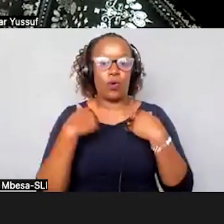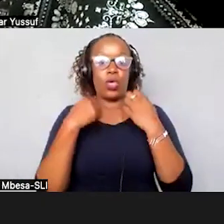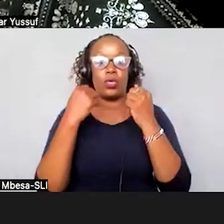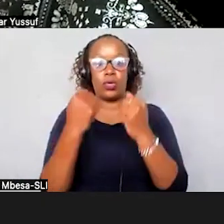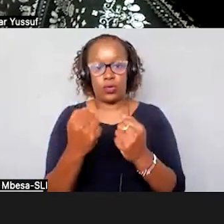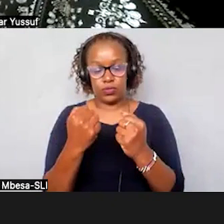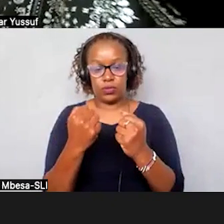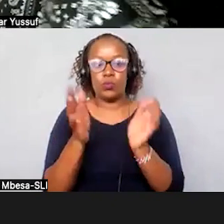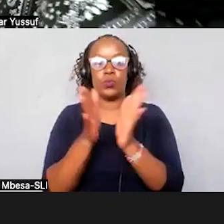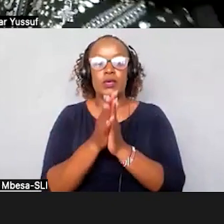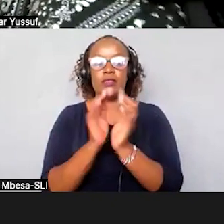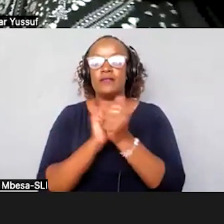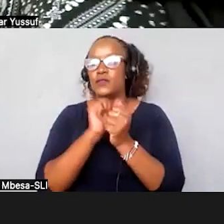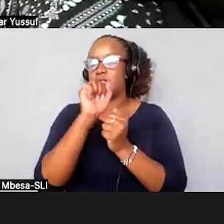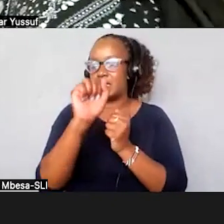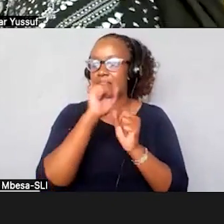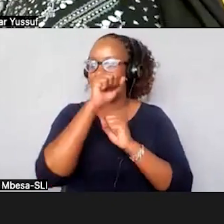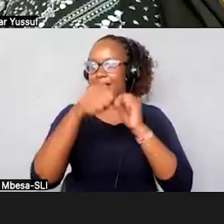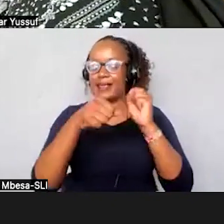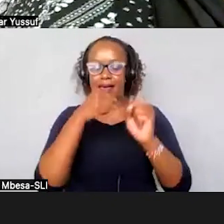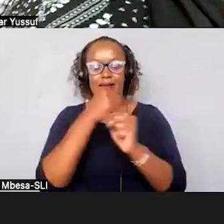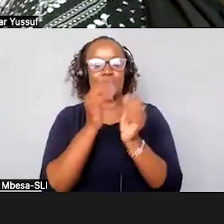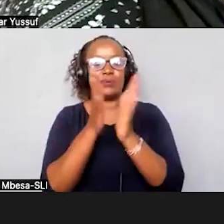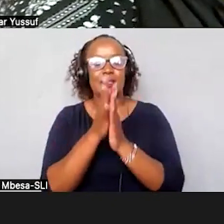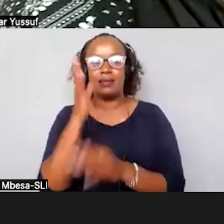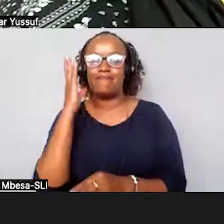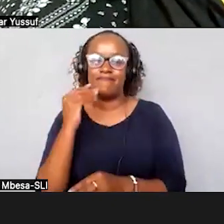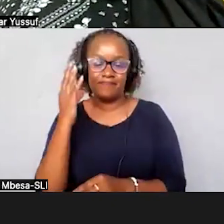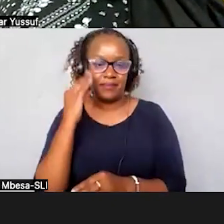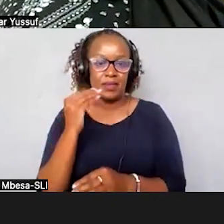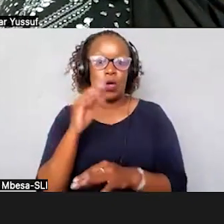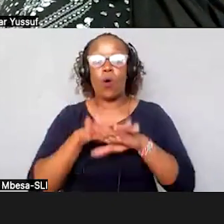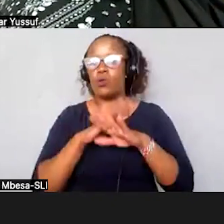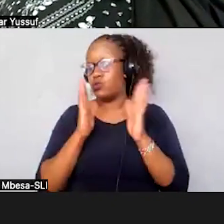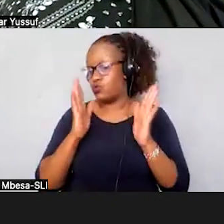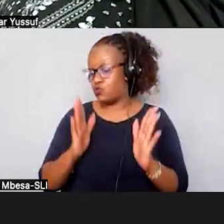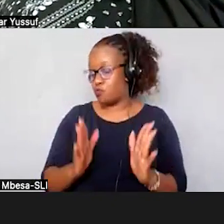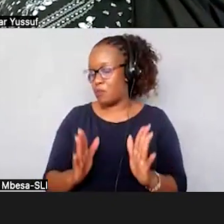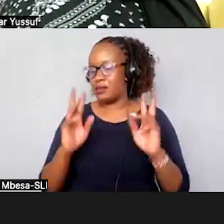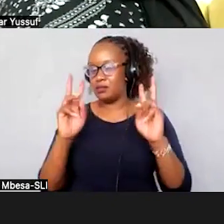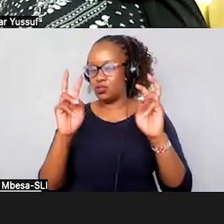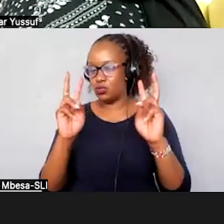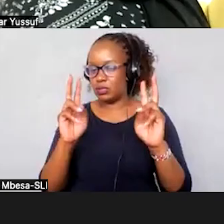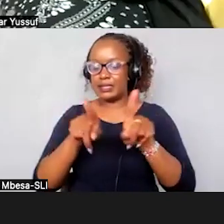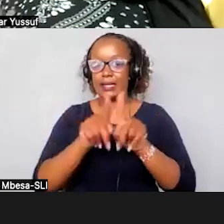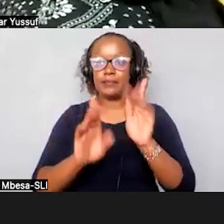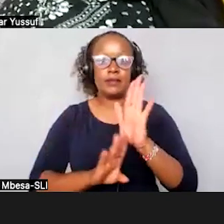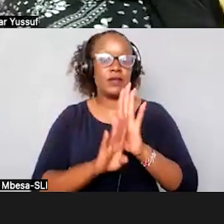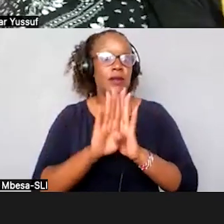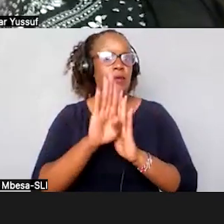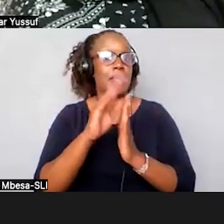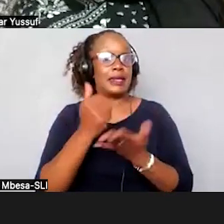of multifaceted experience in humanitarian and development aid